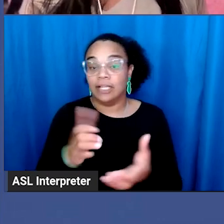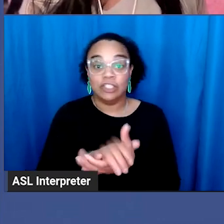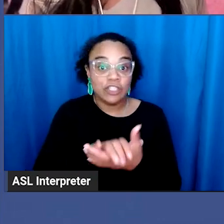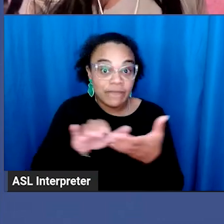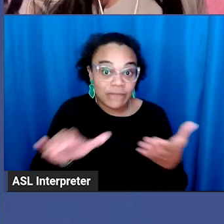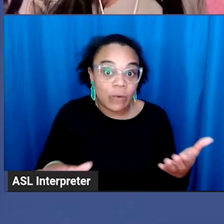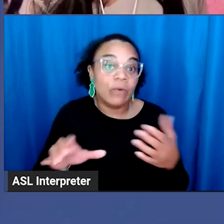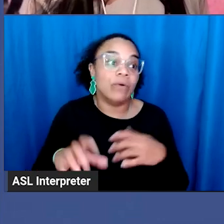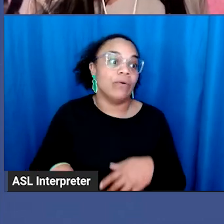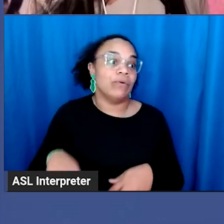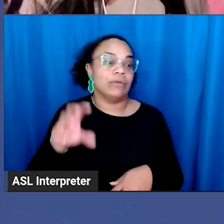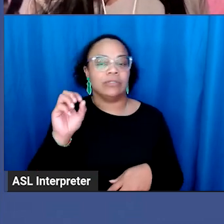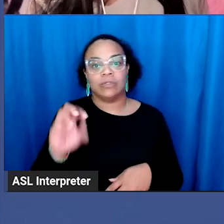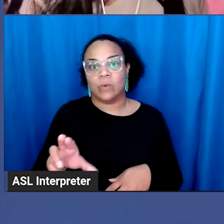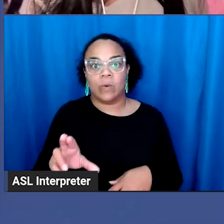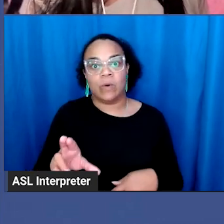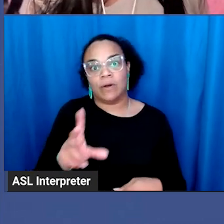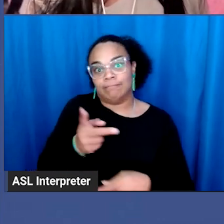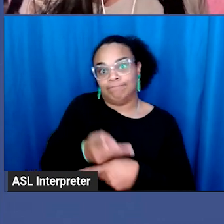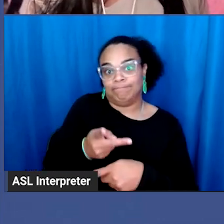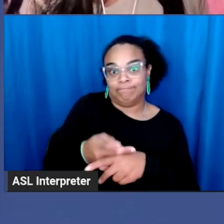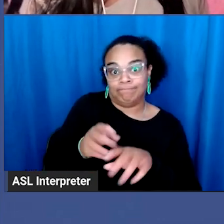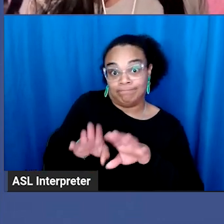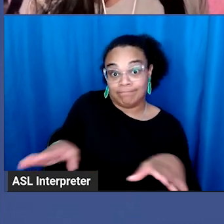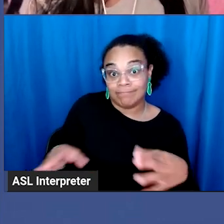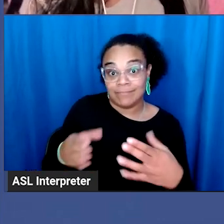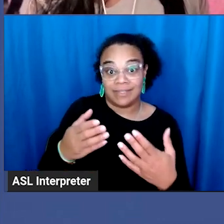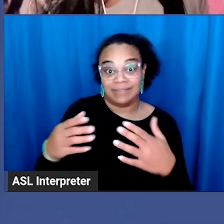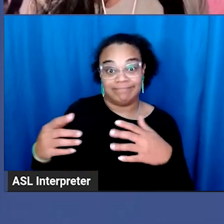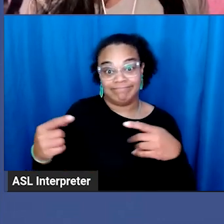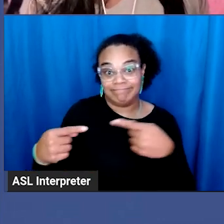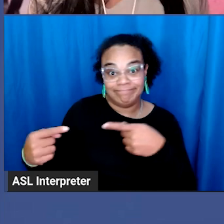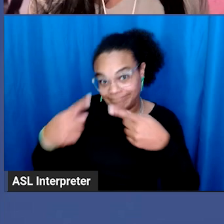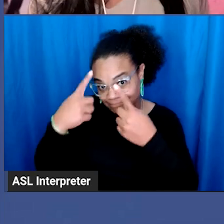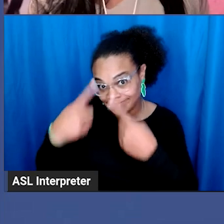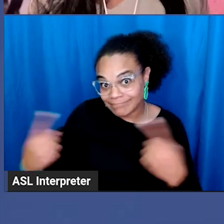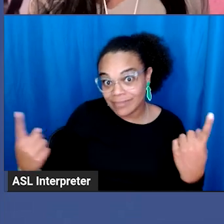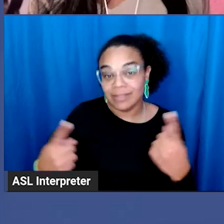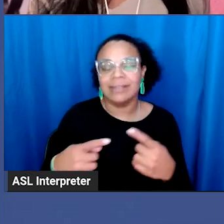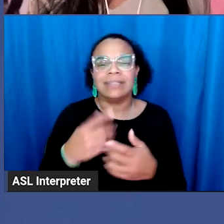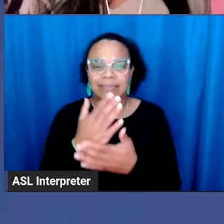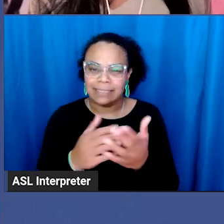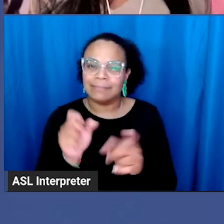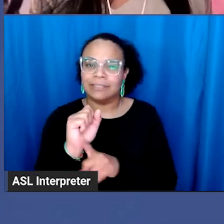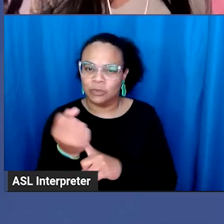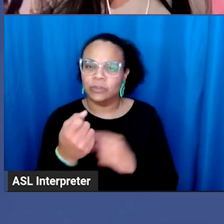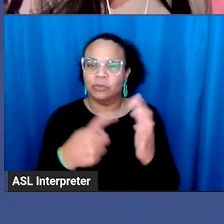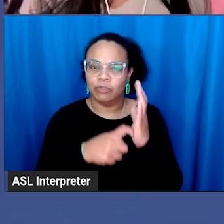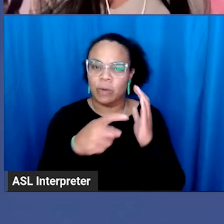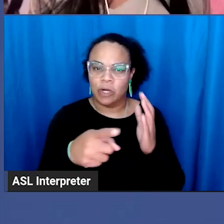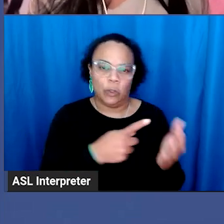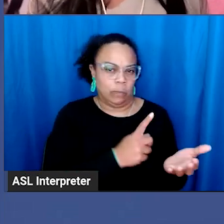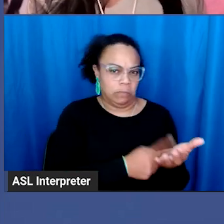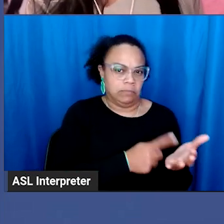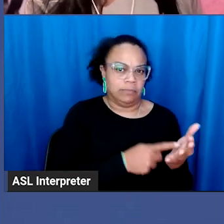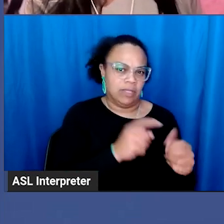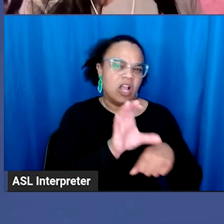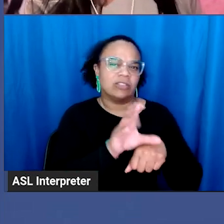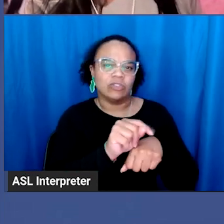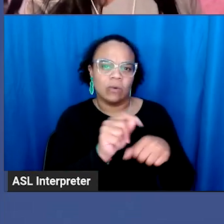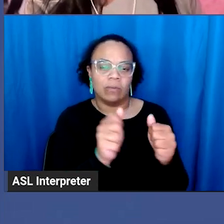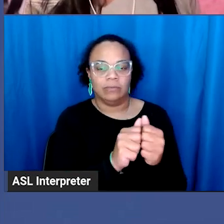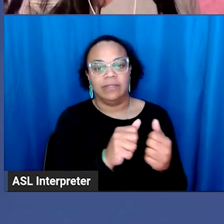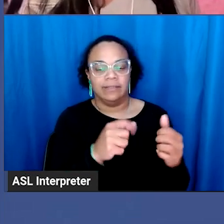battle. Certain situations you do need to consult with an attorney on different